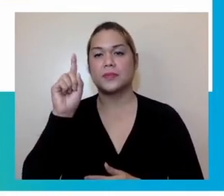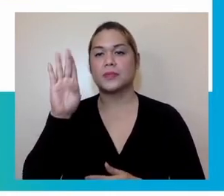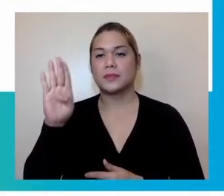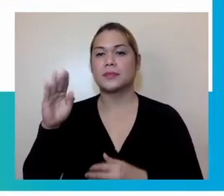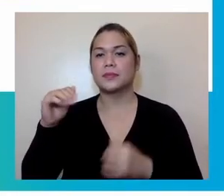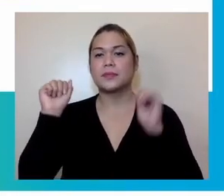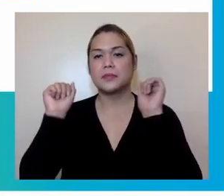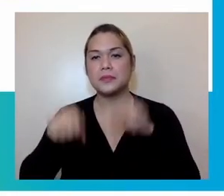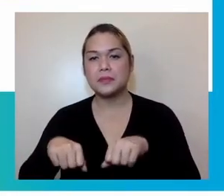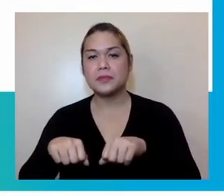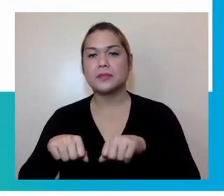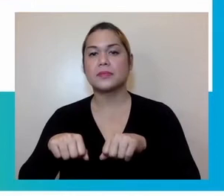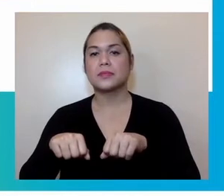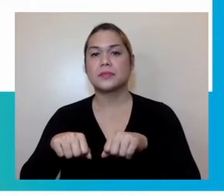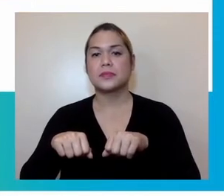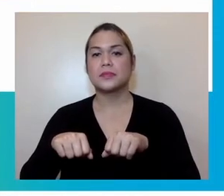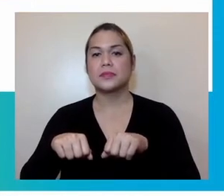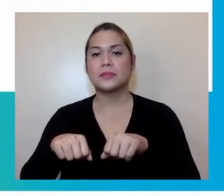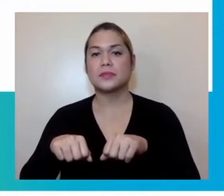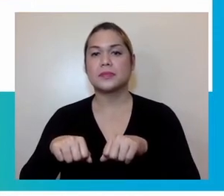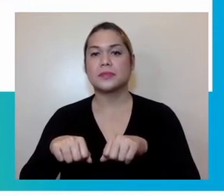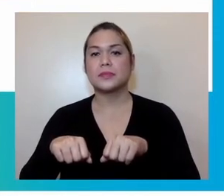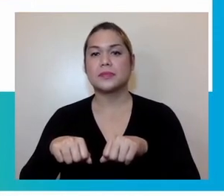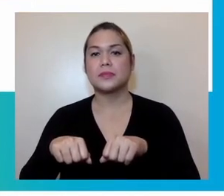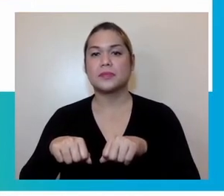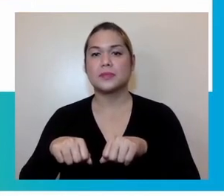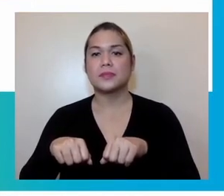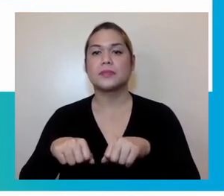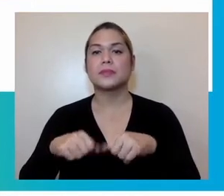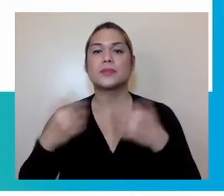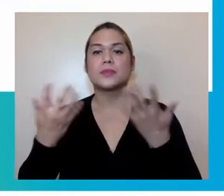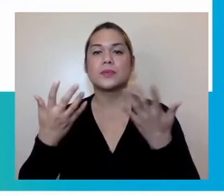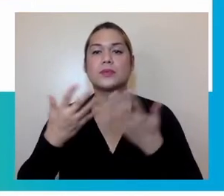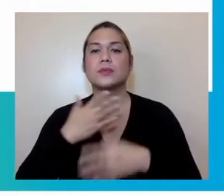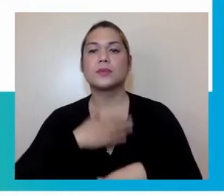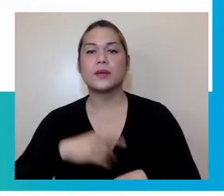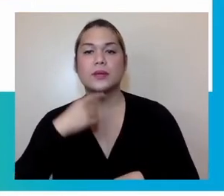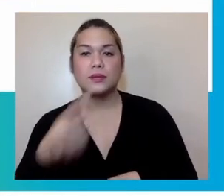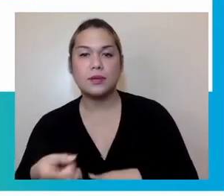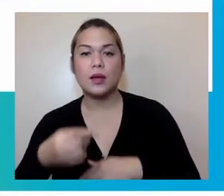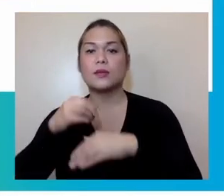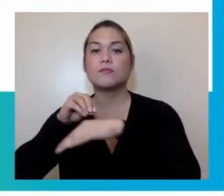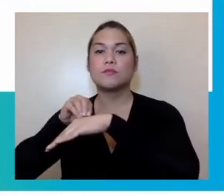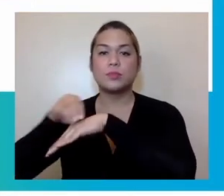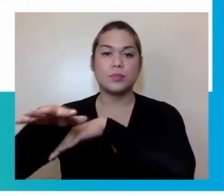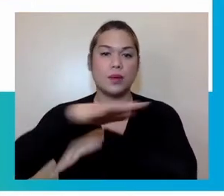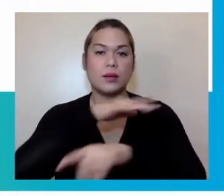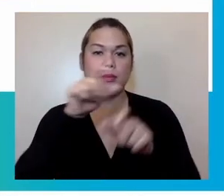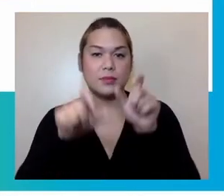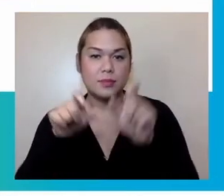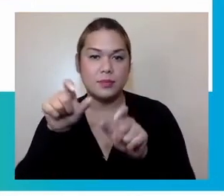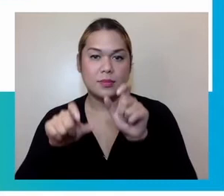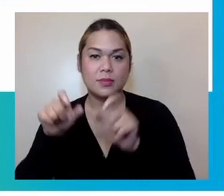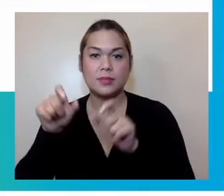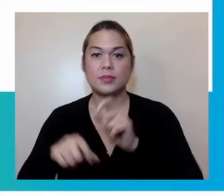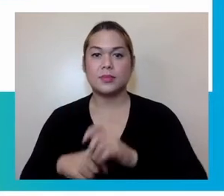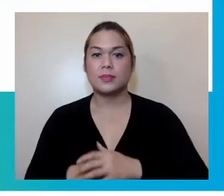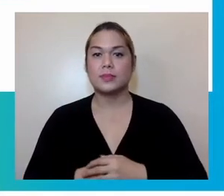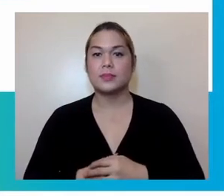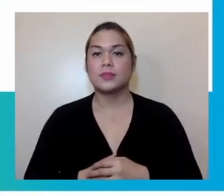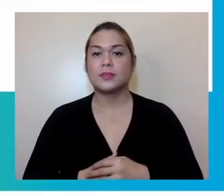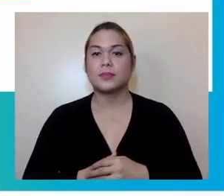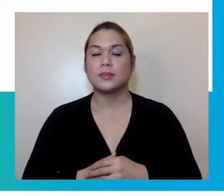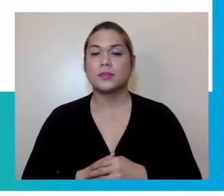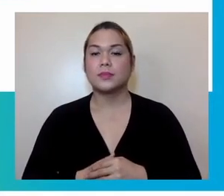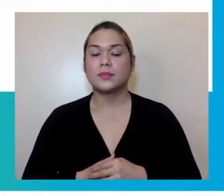I'm a very interested follower of your fossil-free ADB campaign. And one thing that really